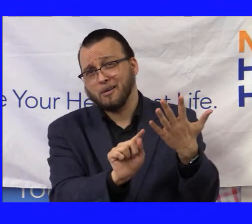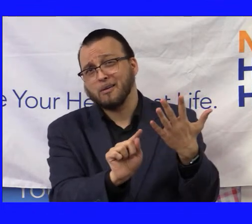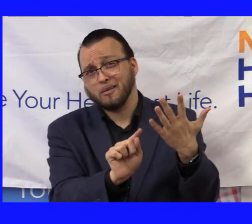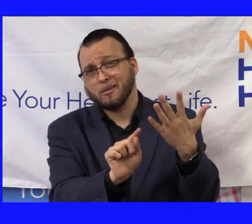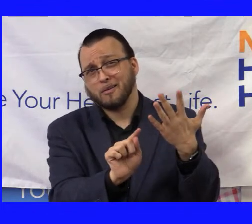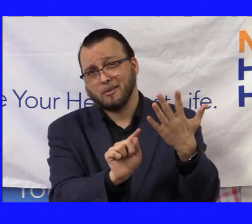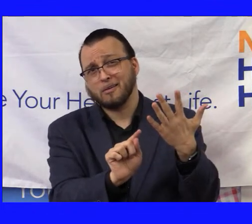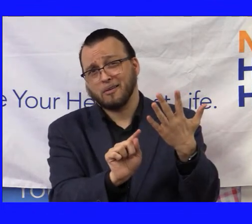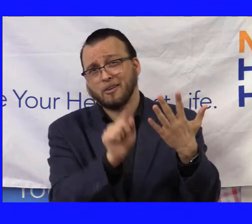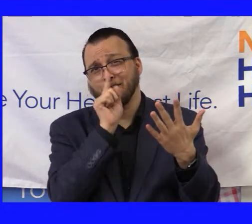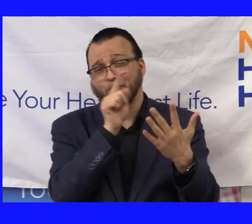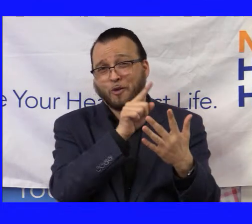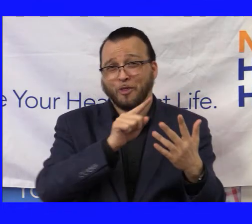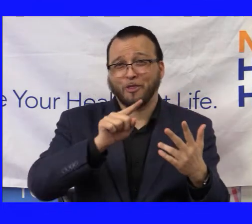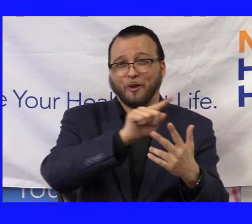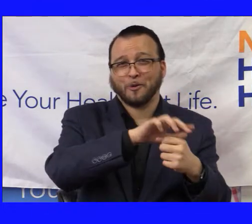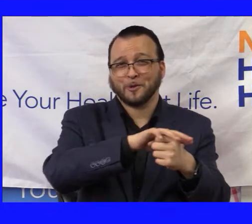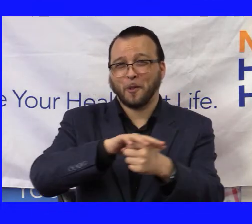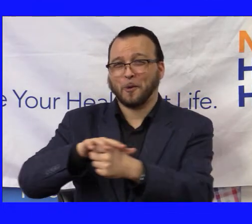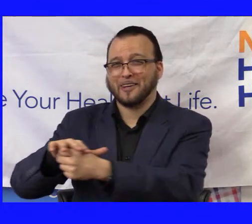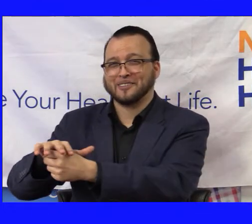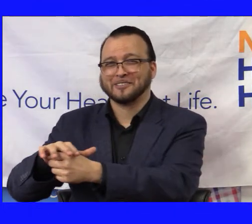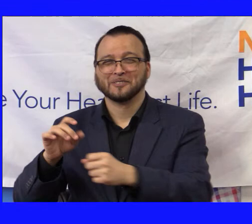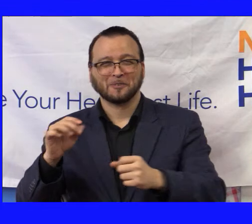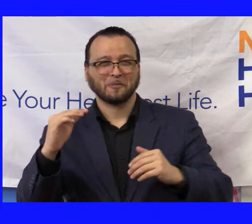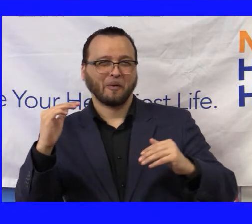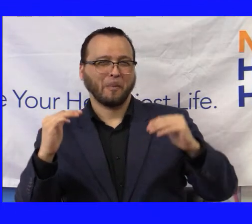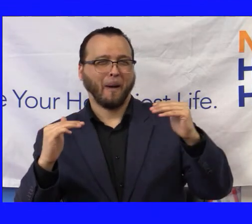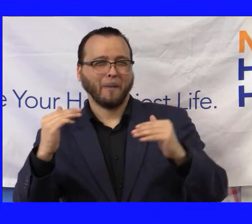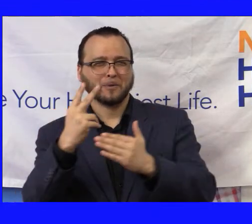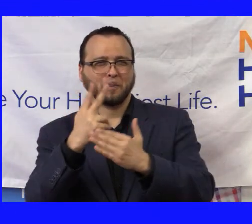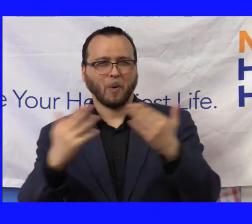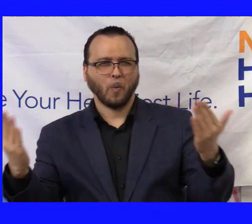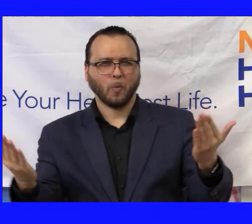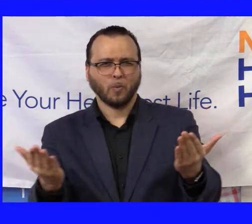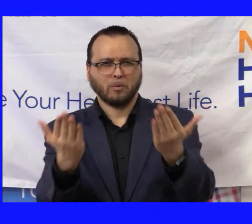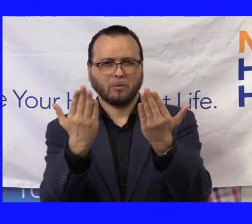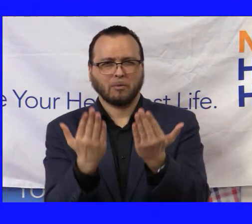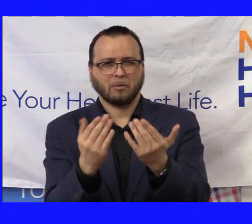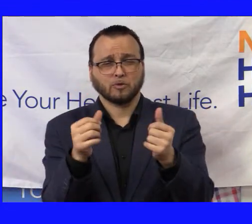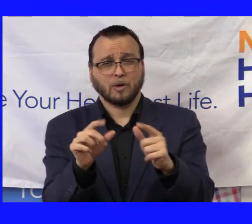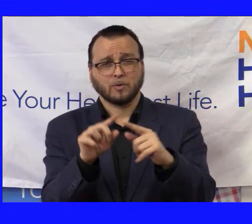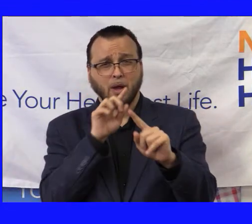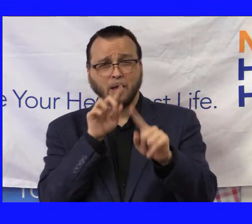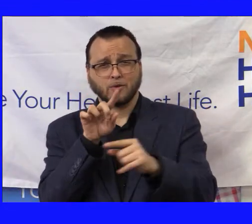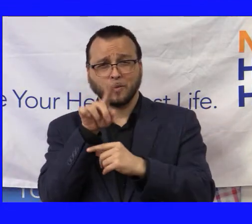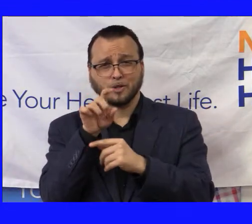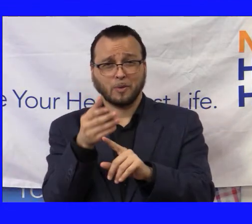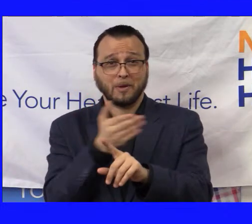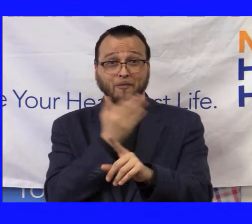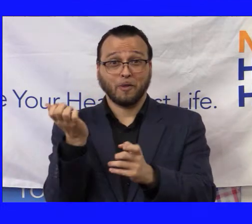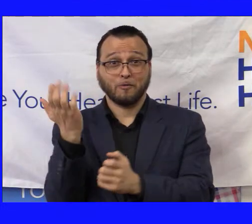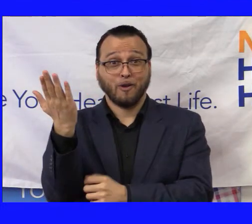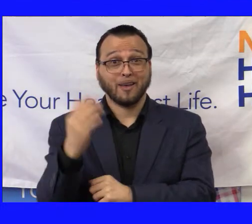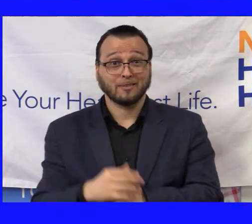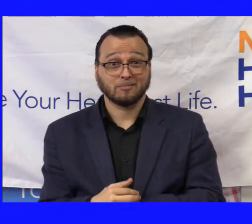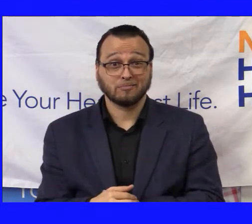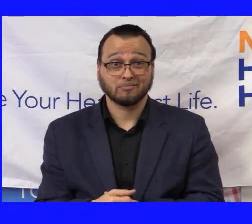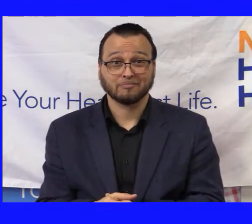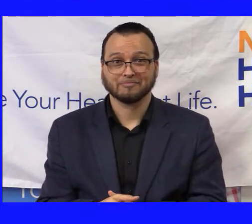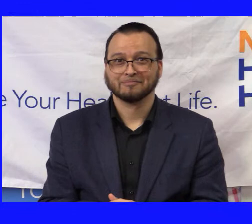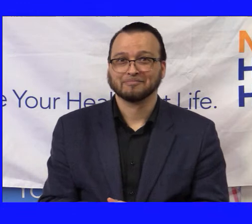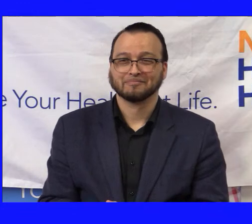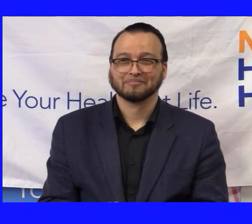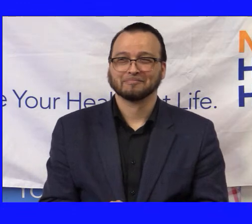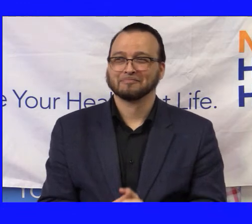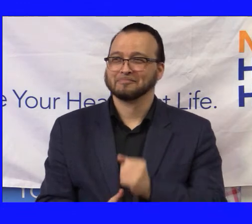different facilities, so that you balance those out and try to answer those questions before they are raised.